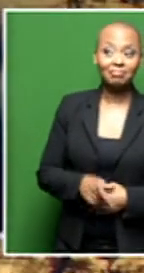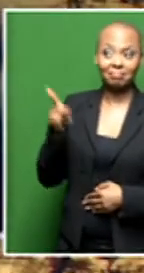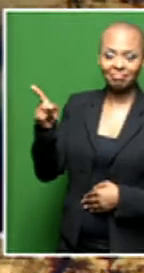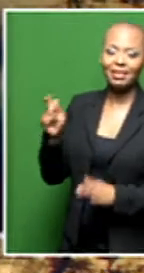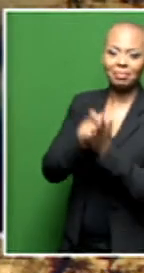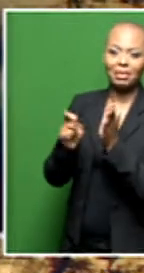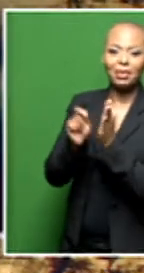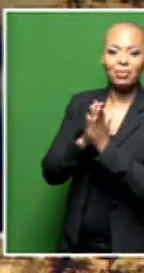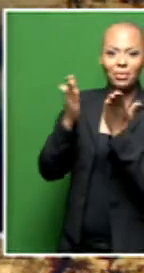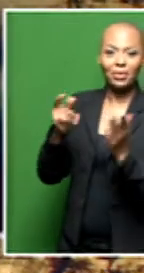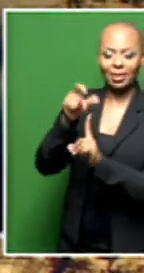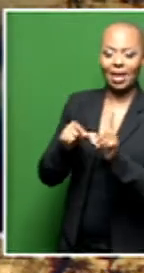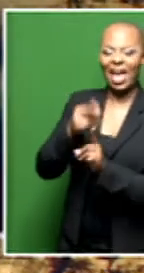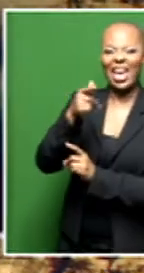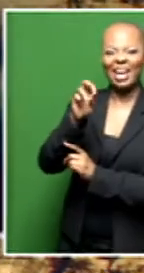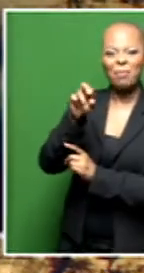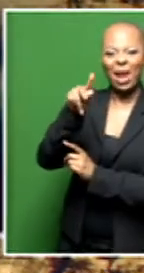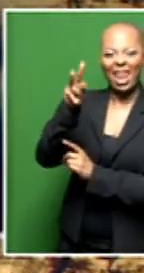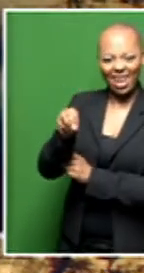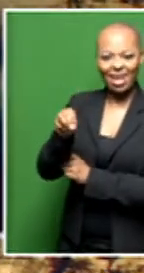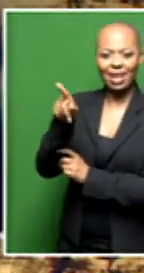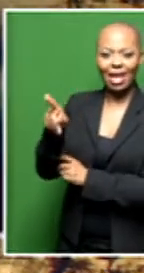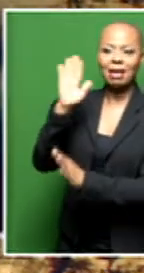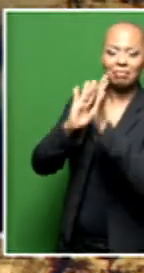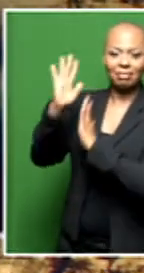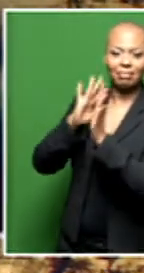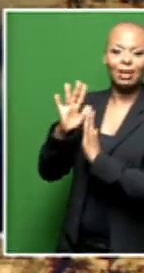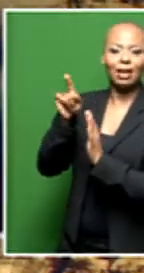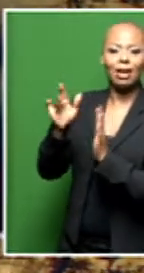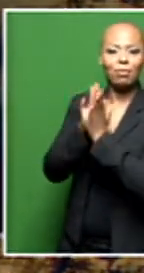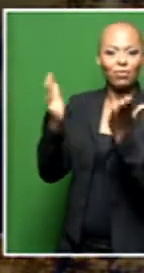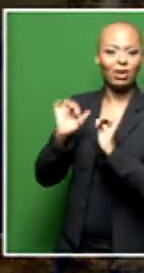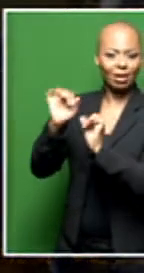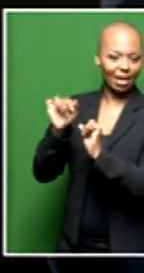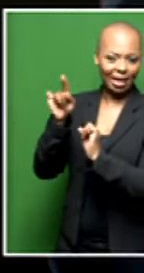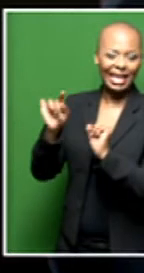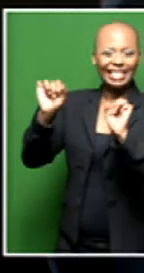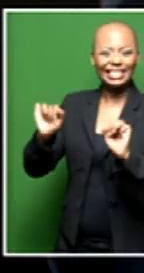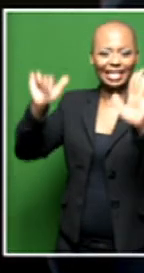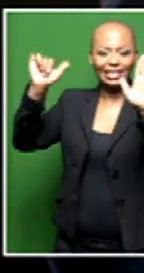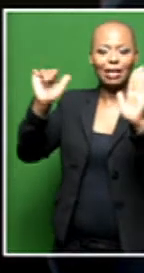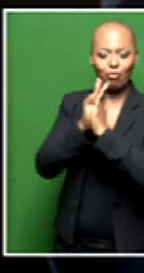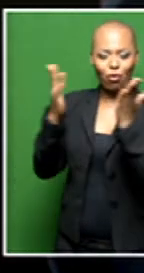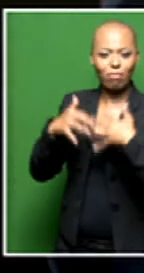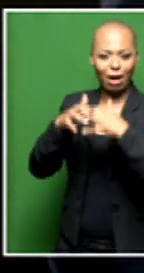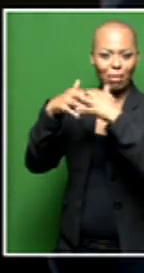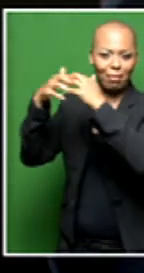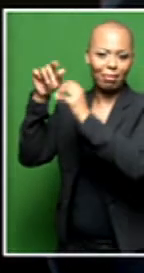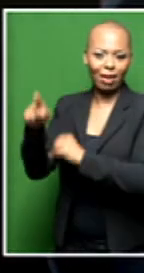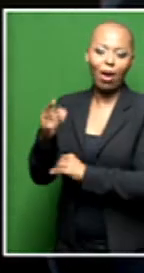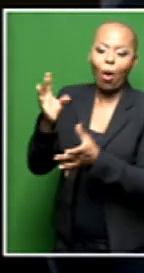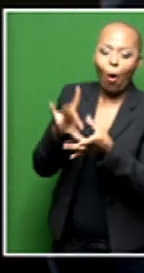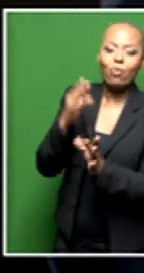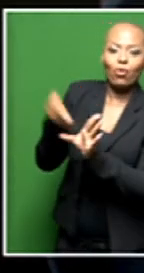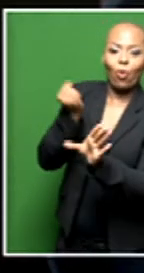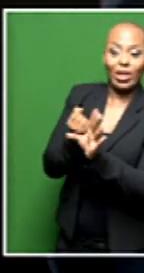food editor, Herman Lensing, speaking to us about his latest offering. It's his 6th cookbook titled Home Cooking that